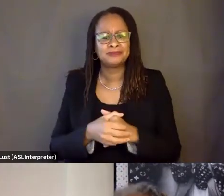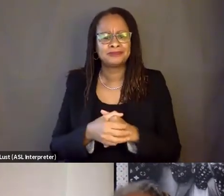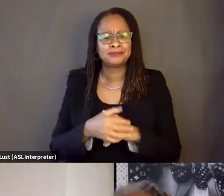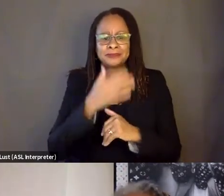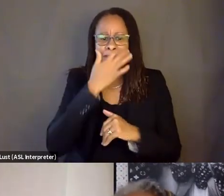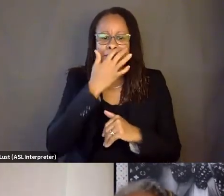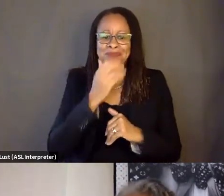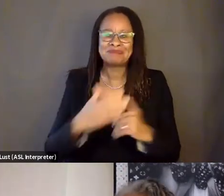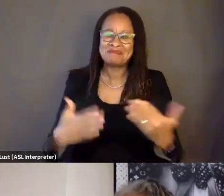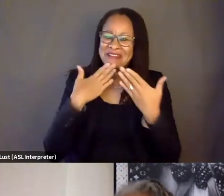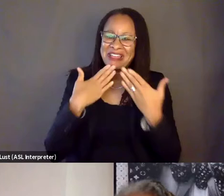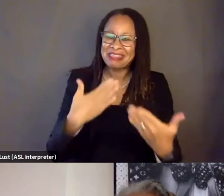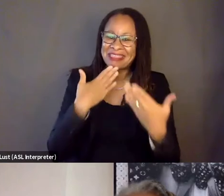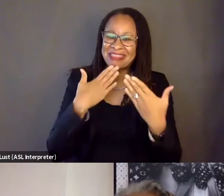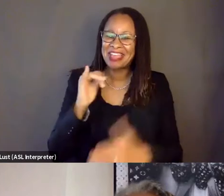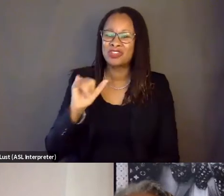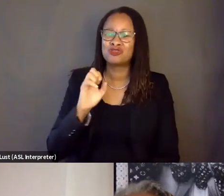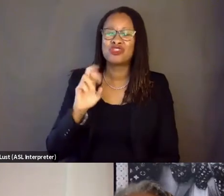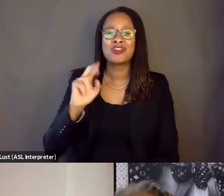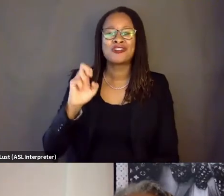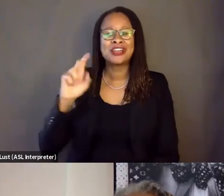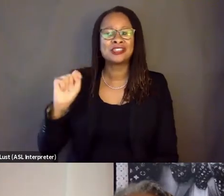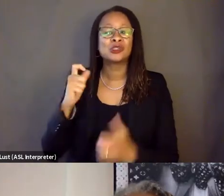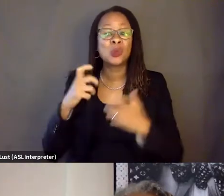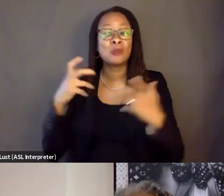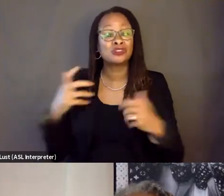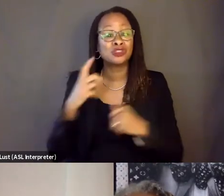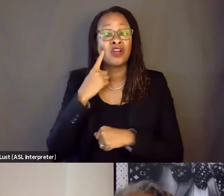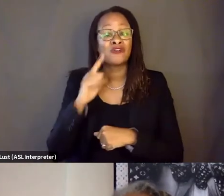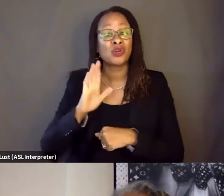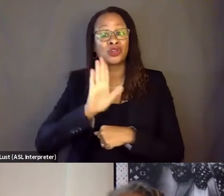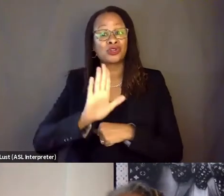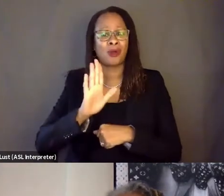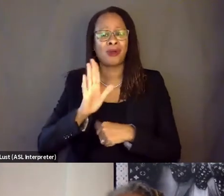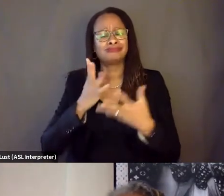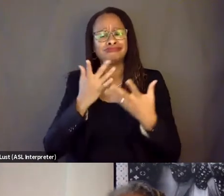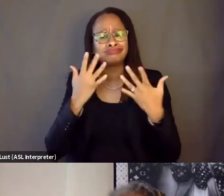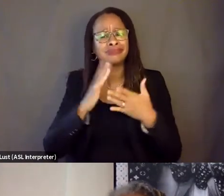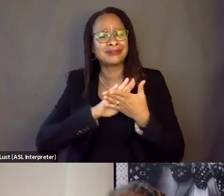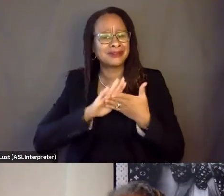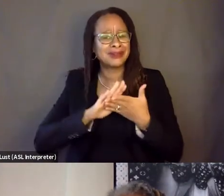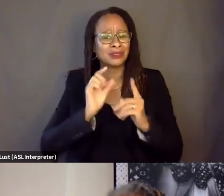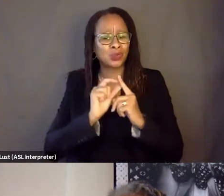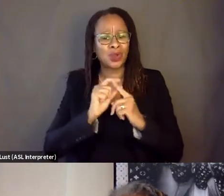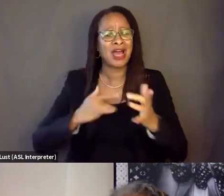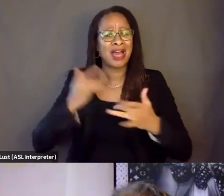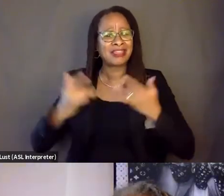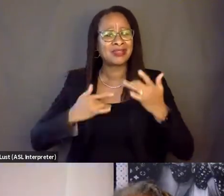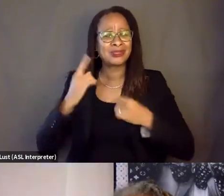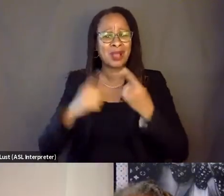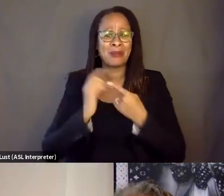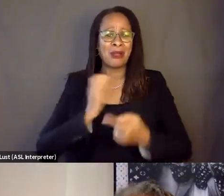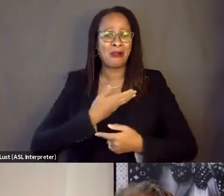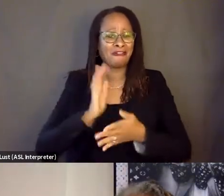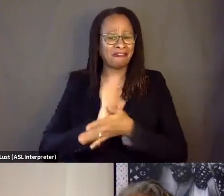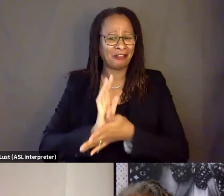Well, Jarrett, thank you so much for your kind words and enthusiasm about our